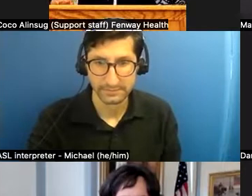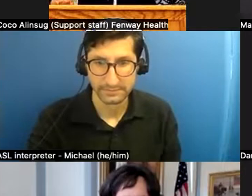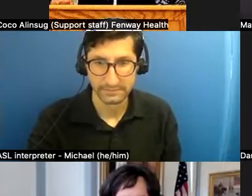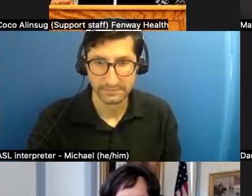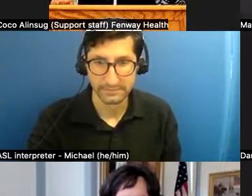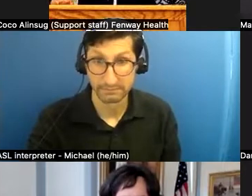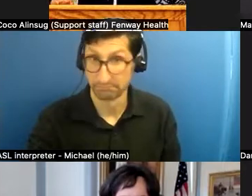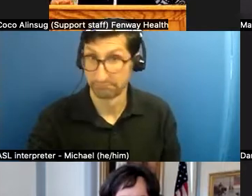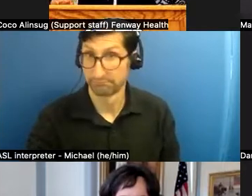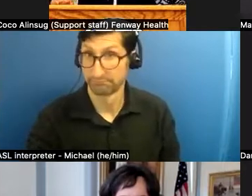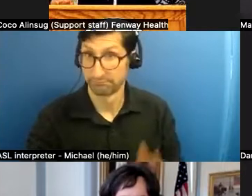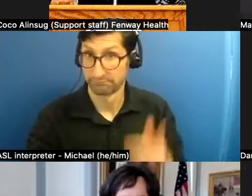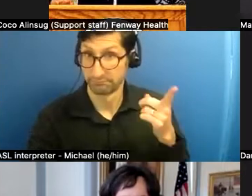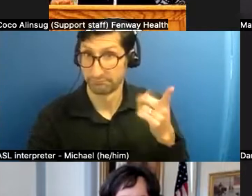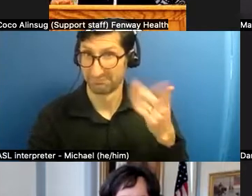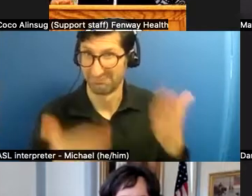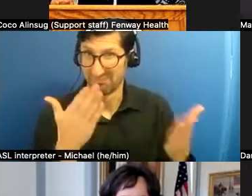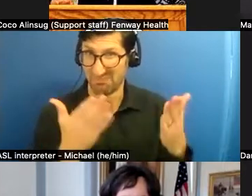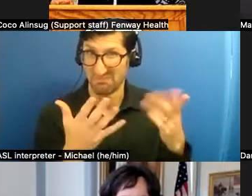Maybe.